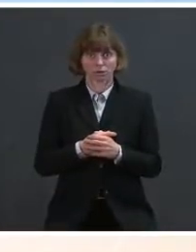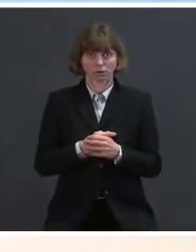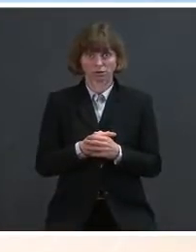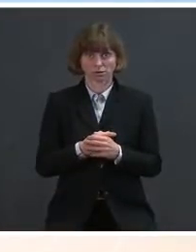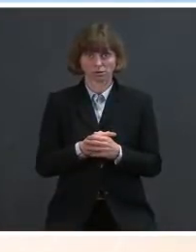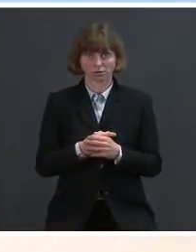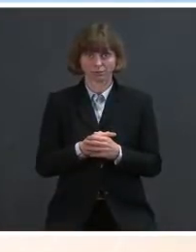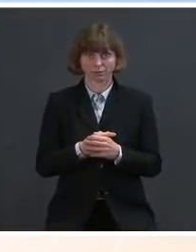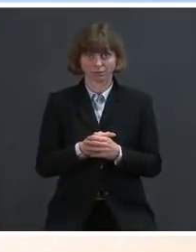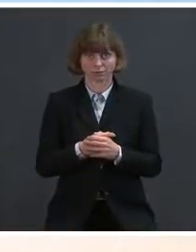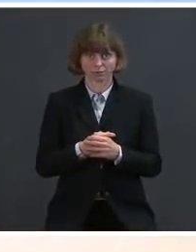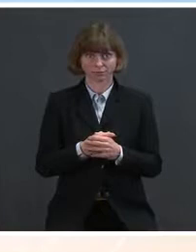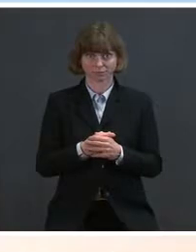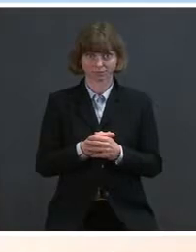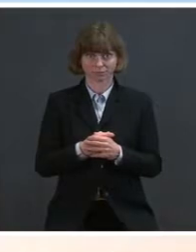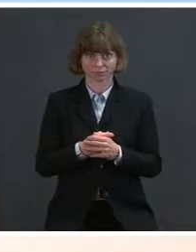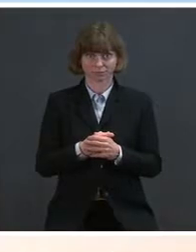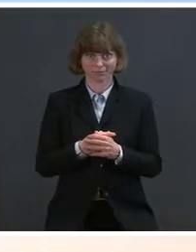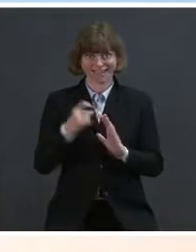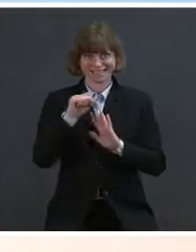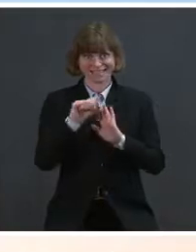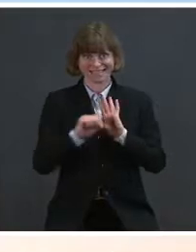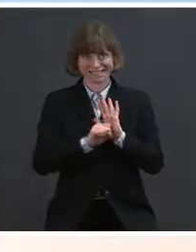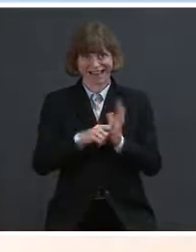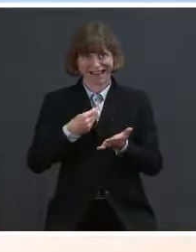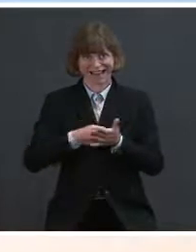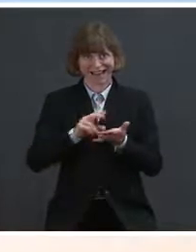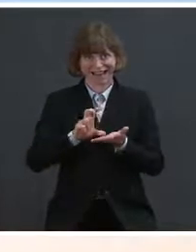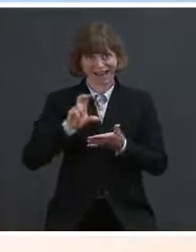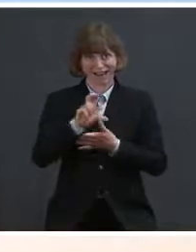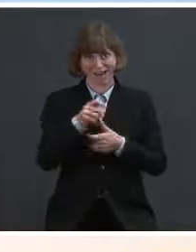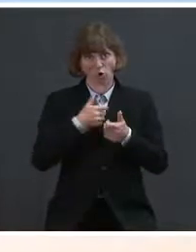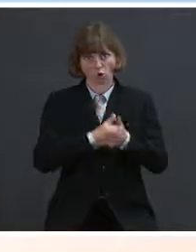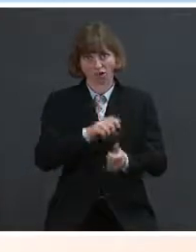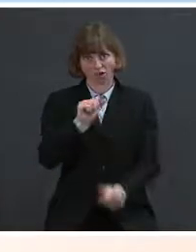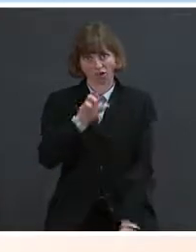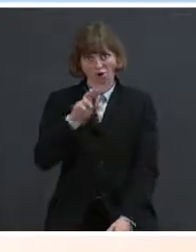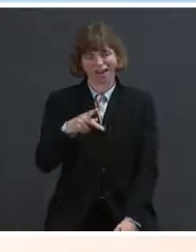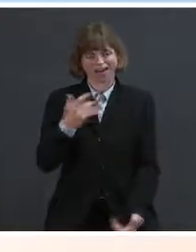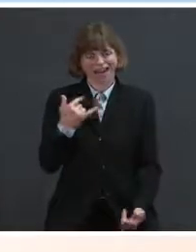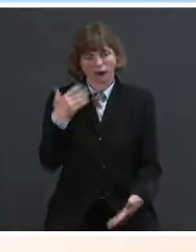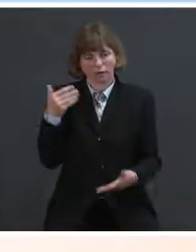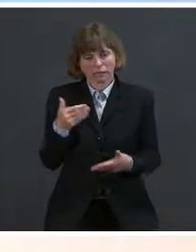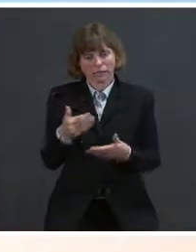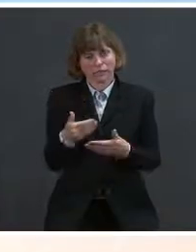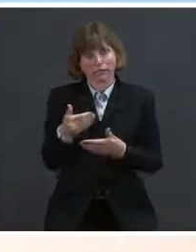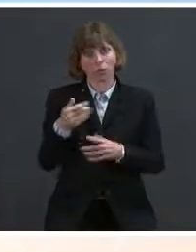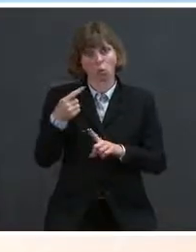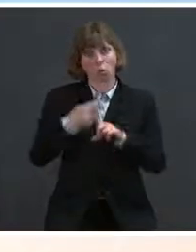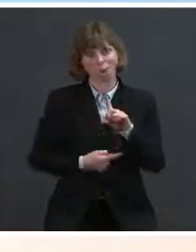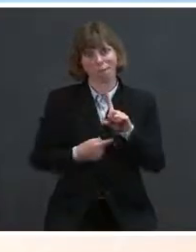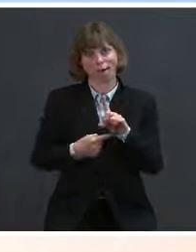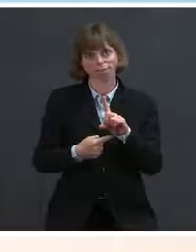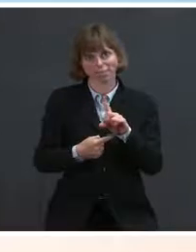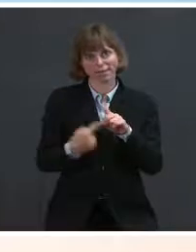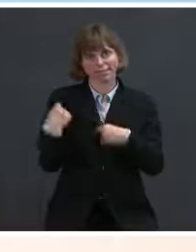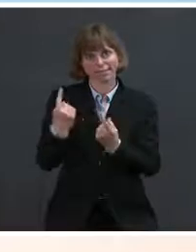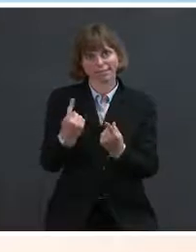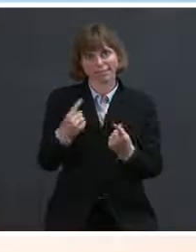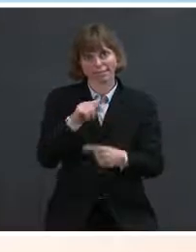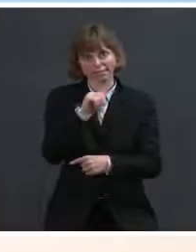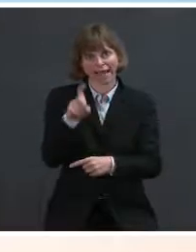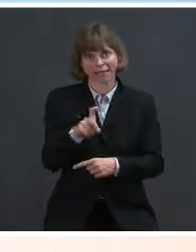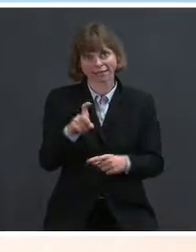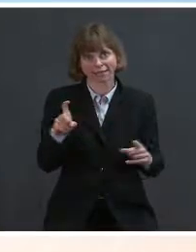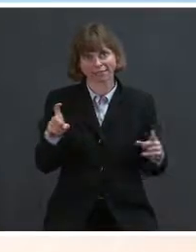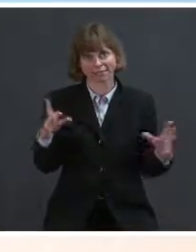Plan. We're coming up on a month out from the Texas blackouts, snowstorm. Can Texas use this